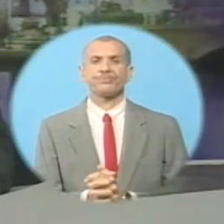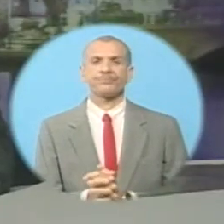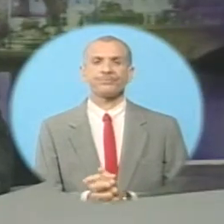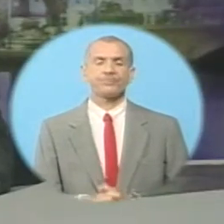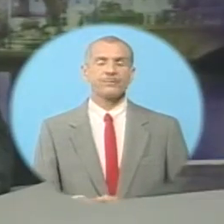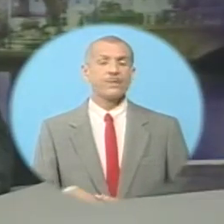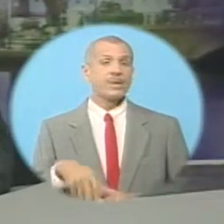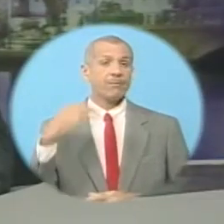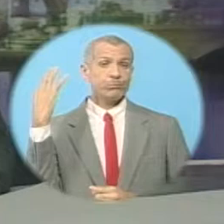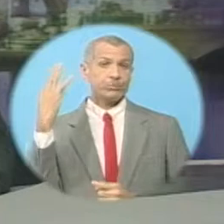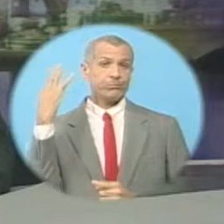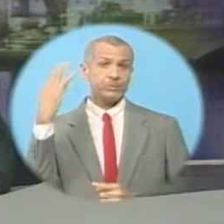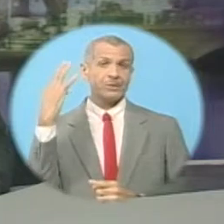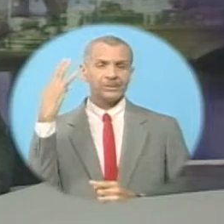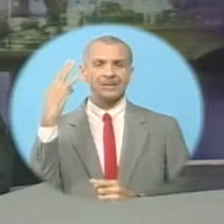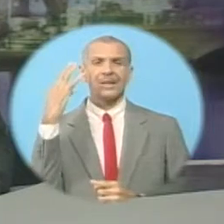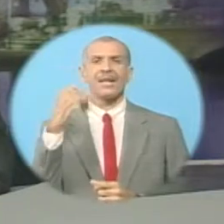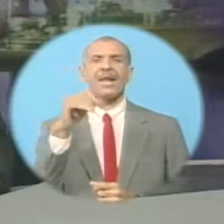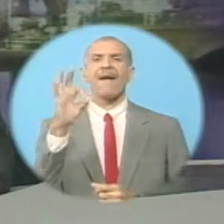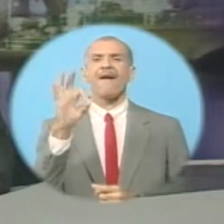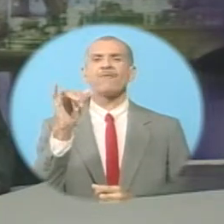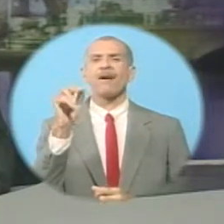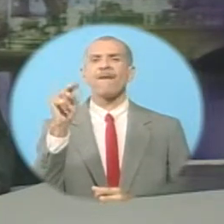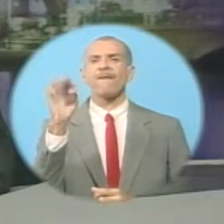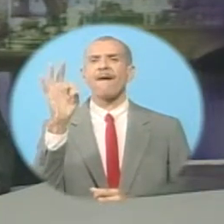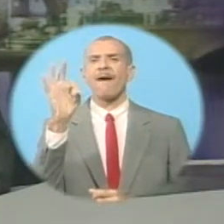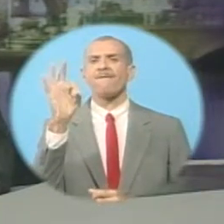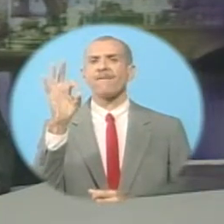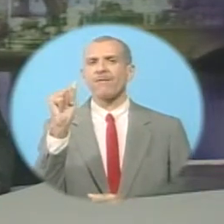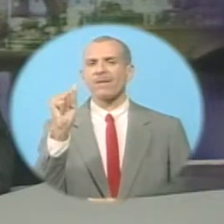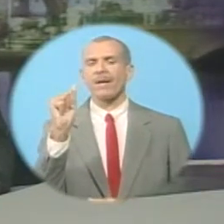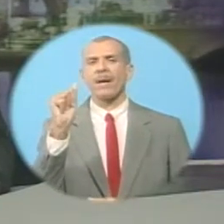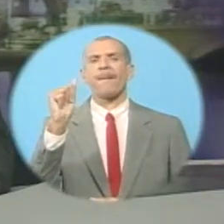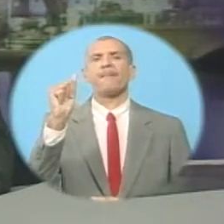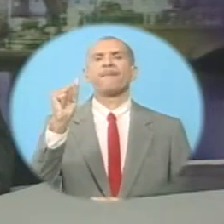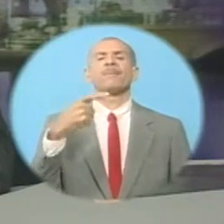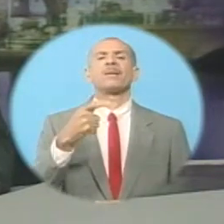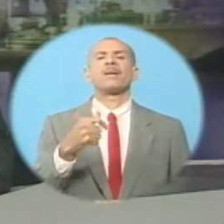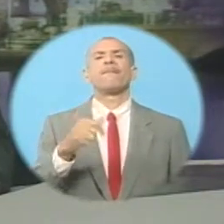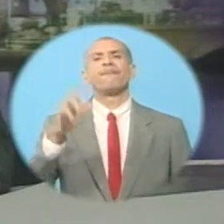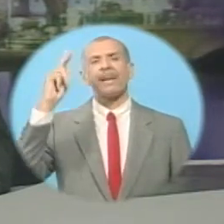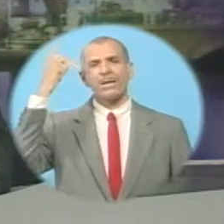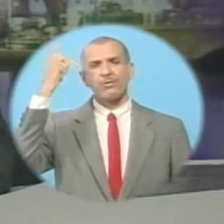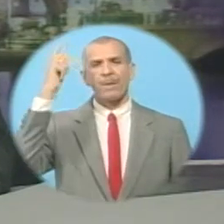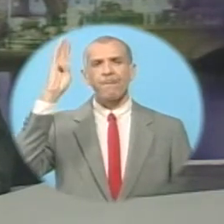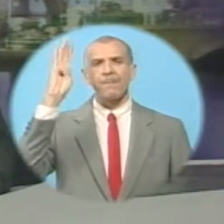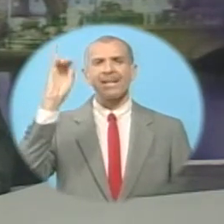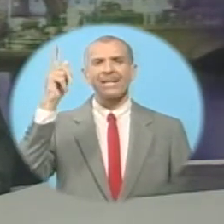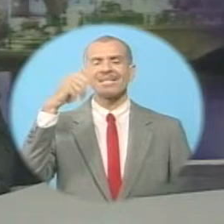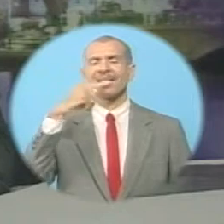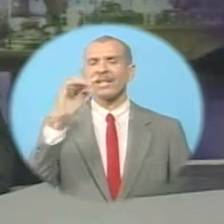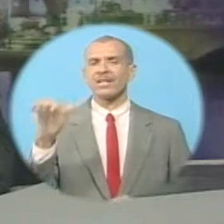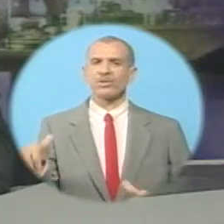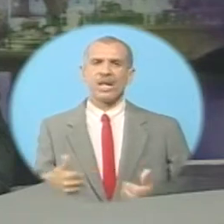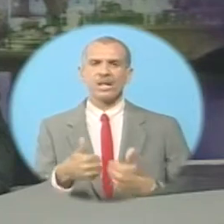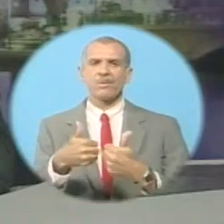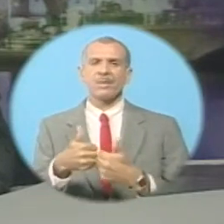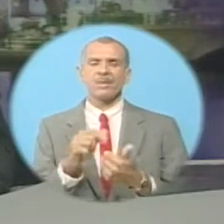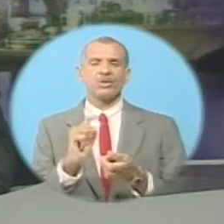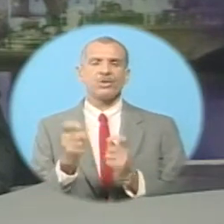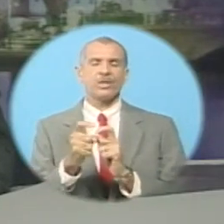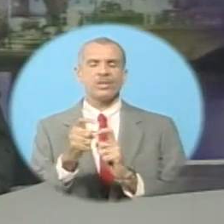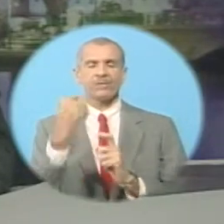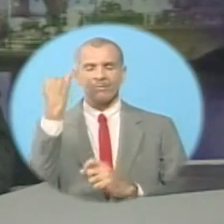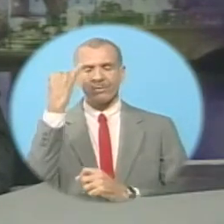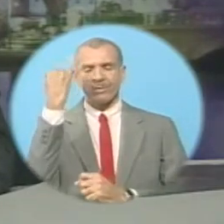Delivering the feature address, experienced FIFA match commissioner Patrick Beckles challenged the referees to change their approach to football.